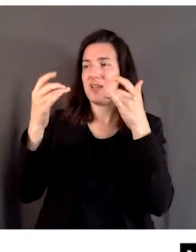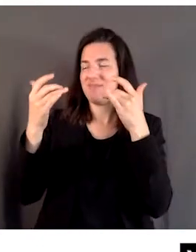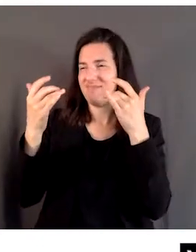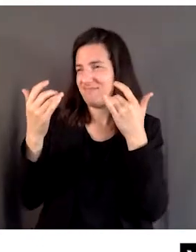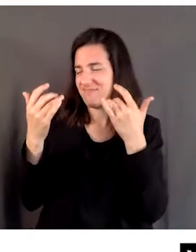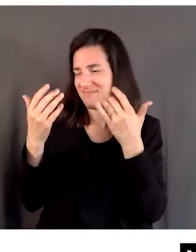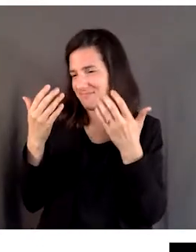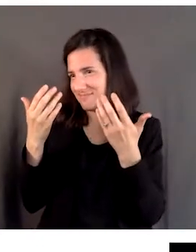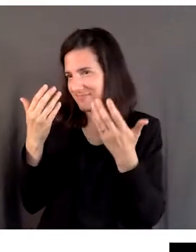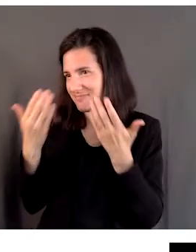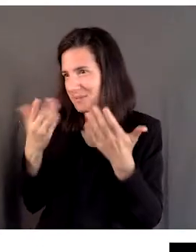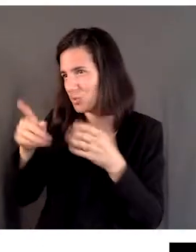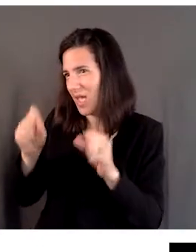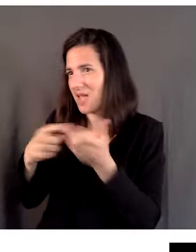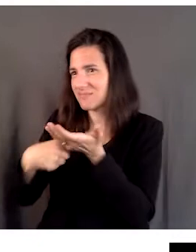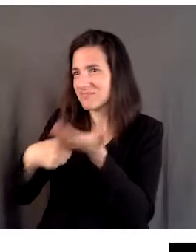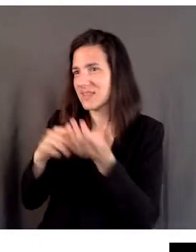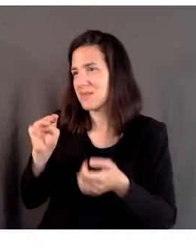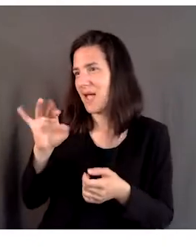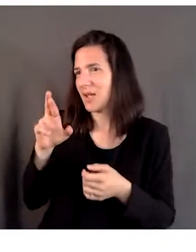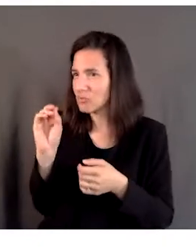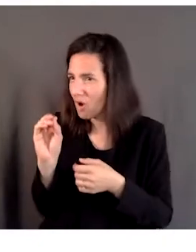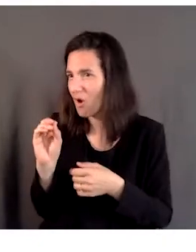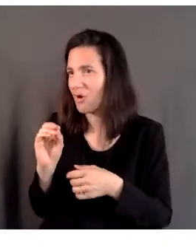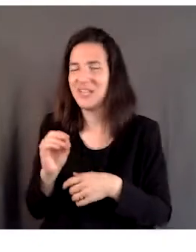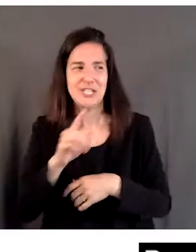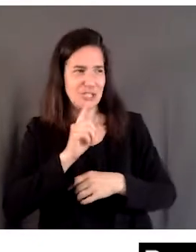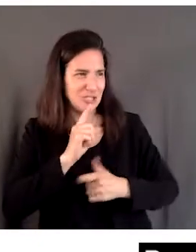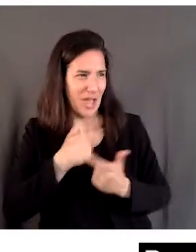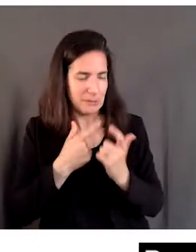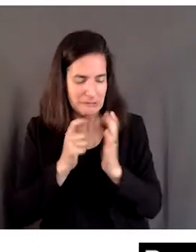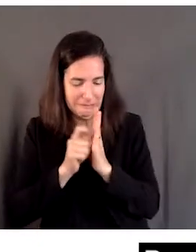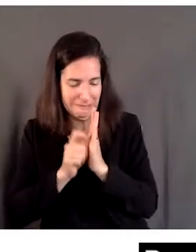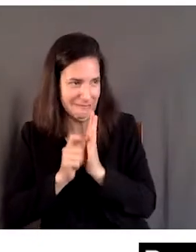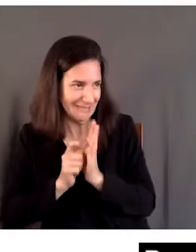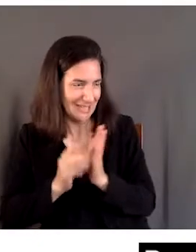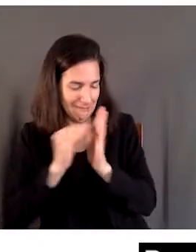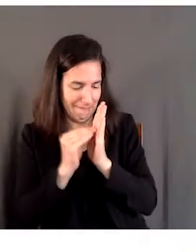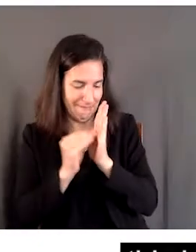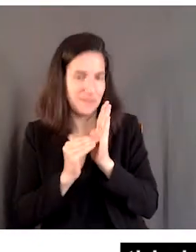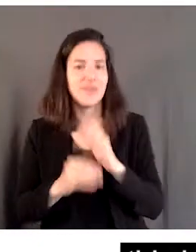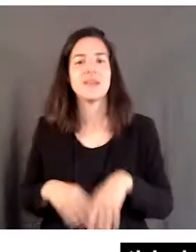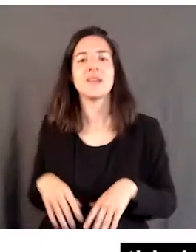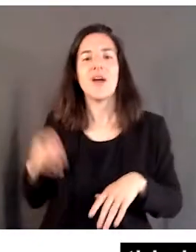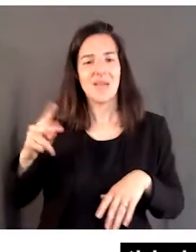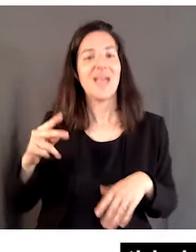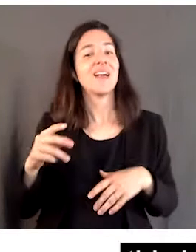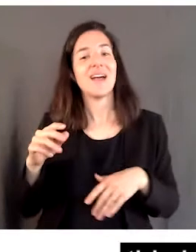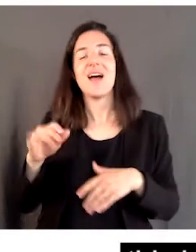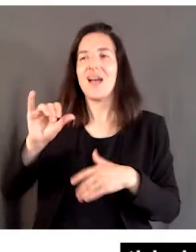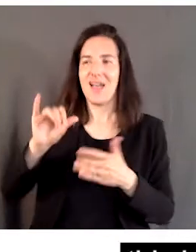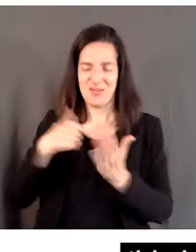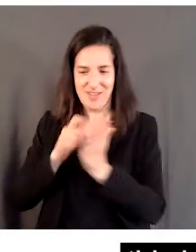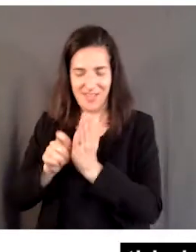good. I'll keep talking. Have I mentioned how nice it looks in your yard? Go ahead. Because now I'm like, okay, this is where Topher wants me to go.